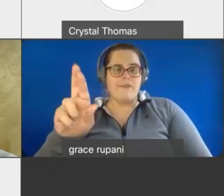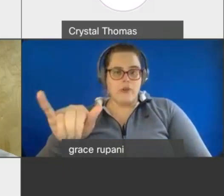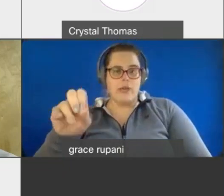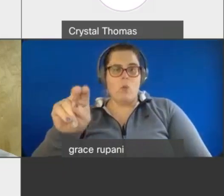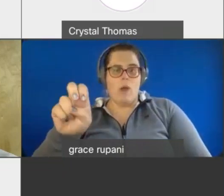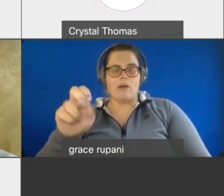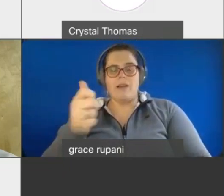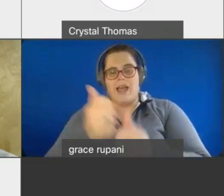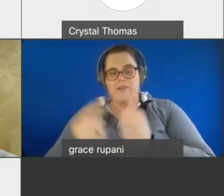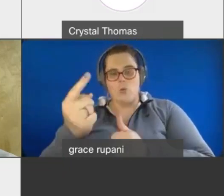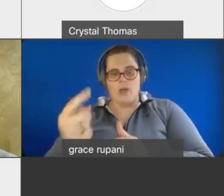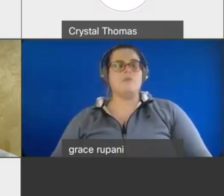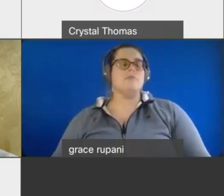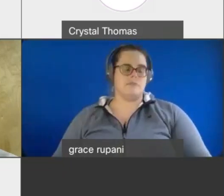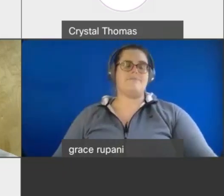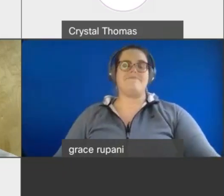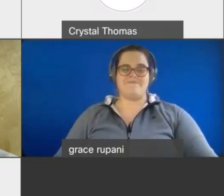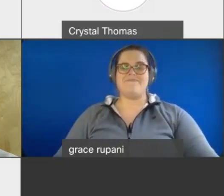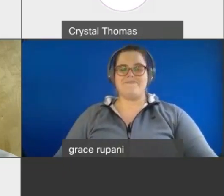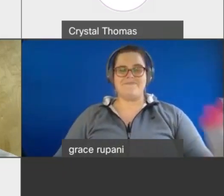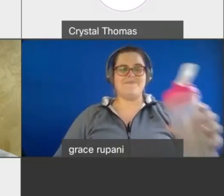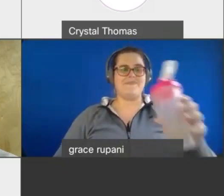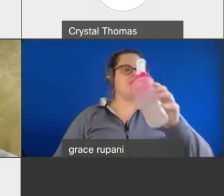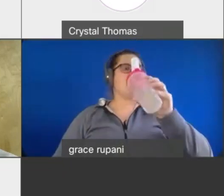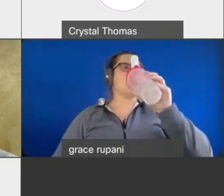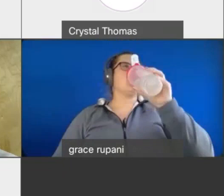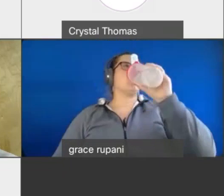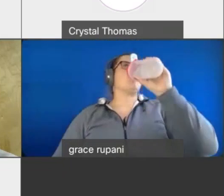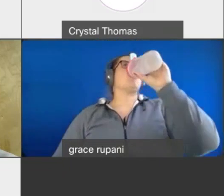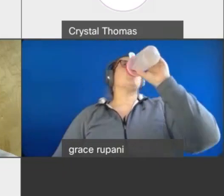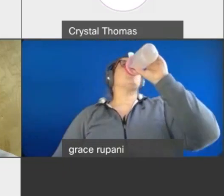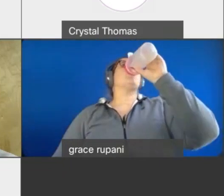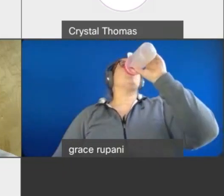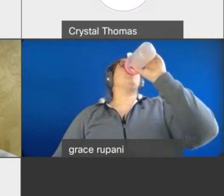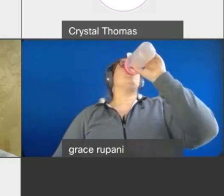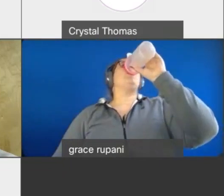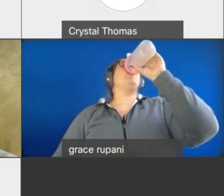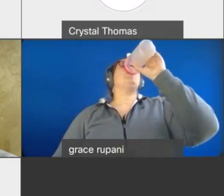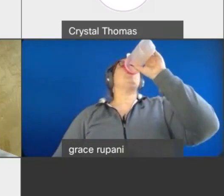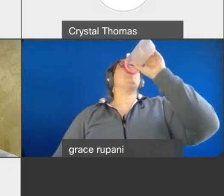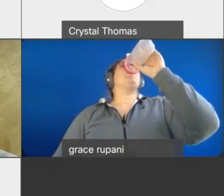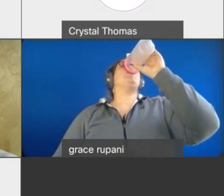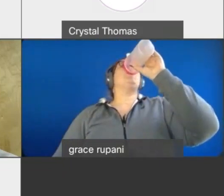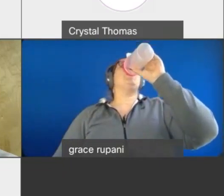and enter them at this time. Thank you again, NCC. We're going to now turn it over to Project Redirect.